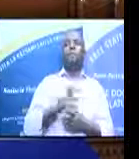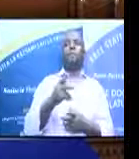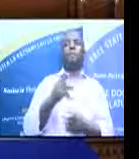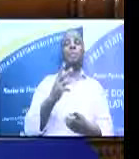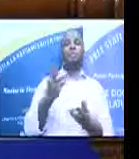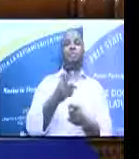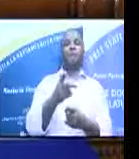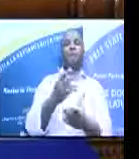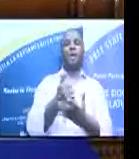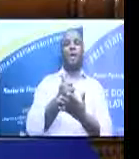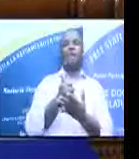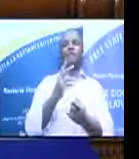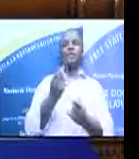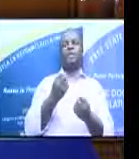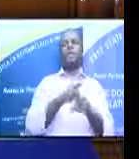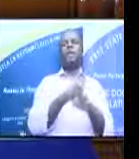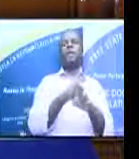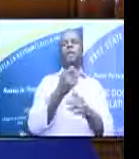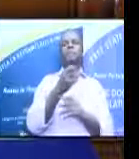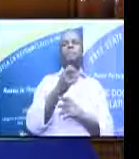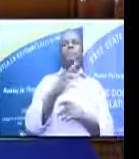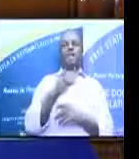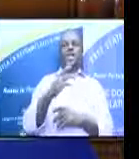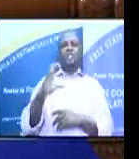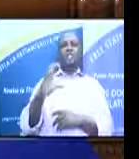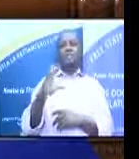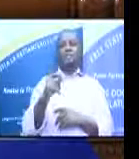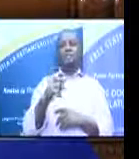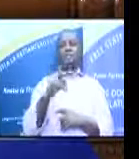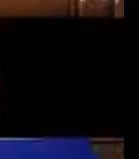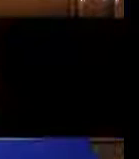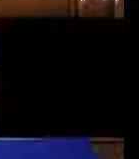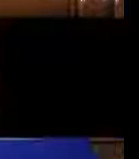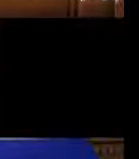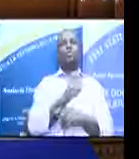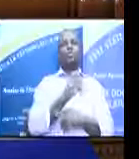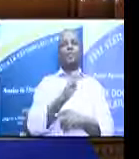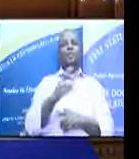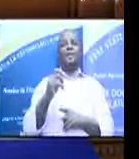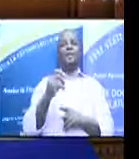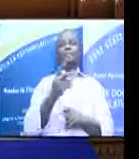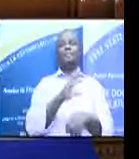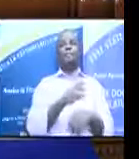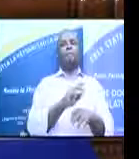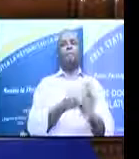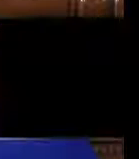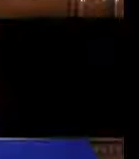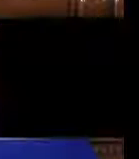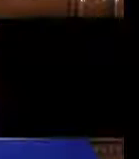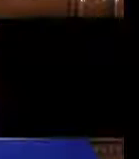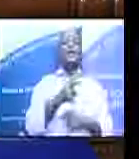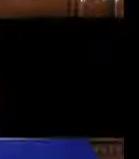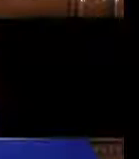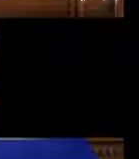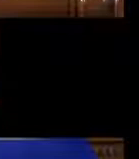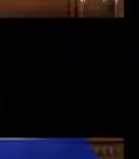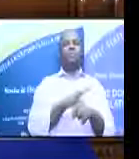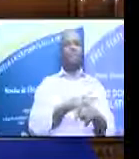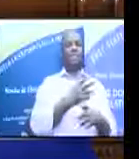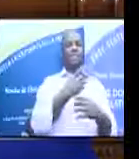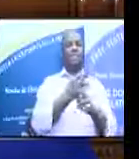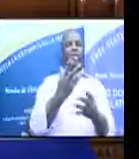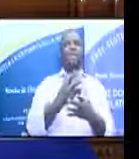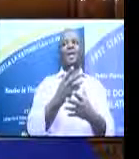helping us to implement the primary health care, as we know that the Cuban program of medicine talks mostly on prevention than